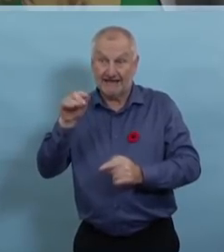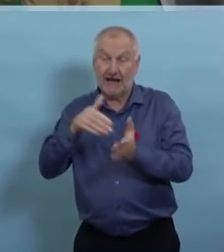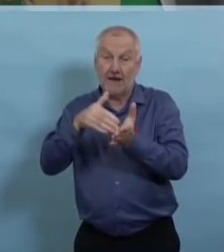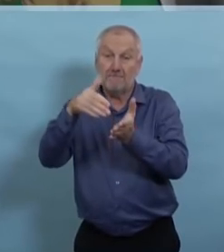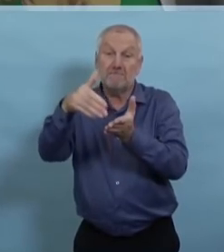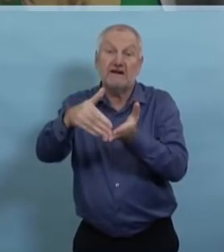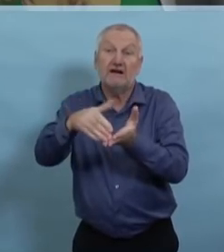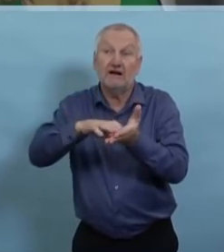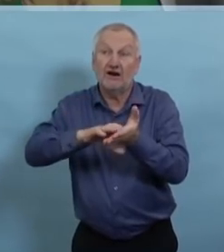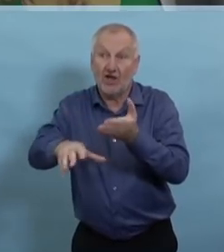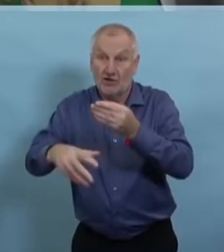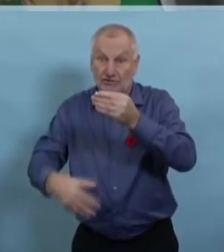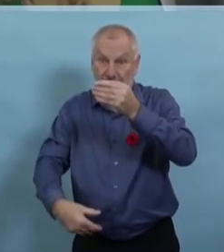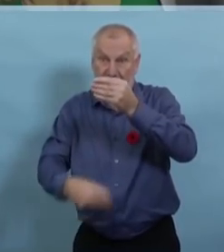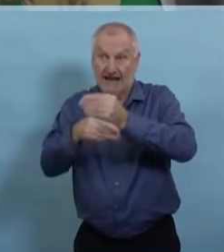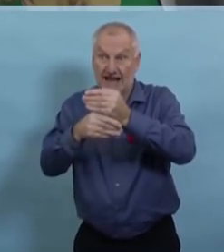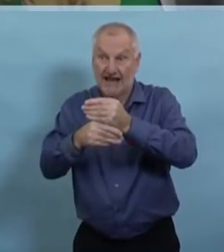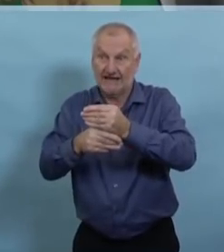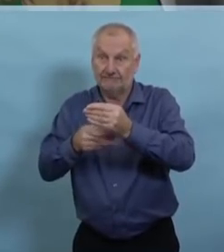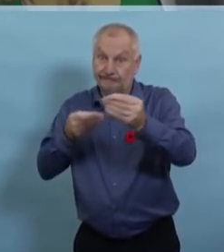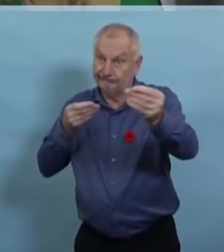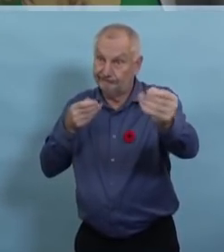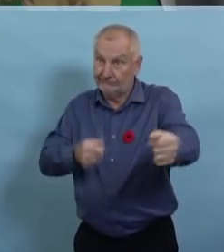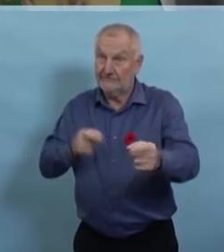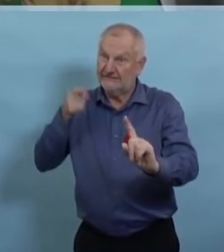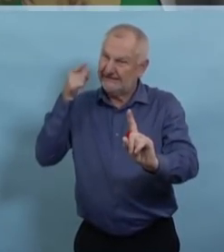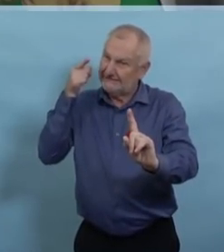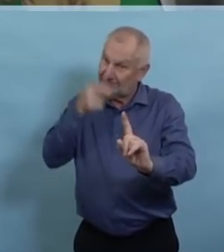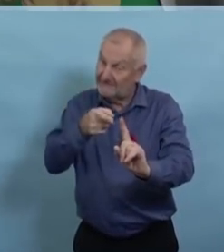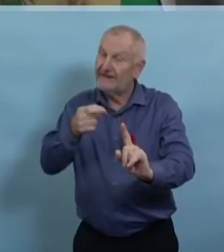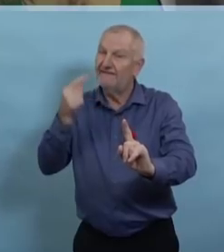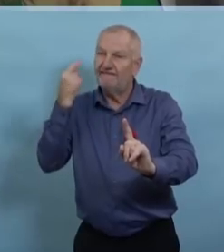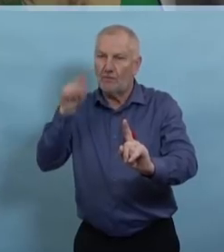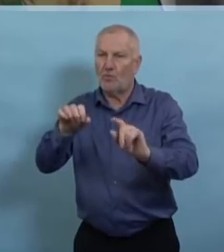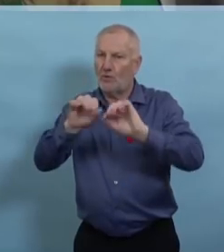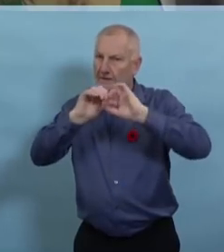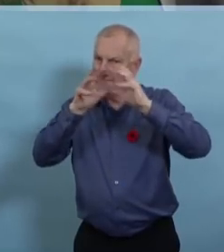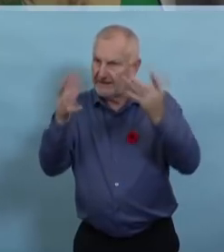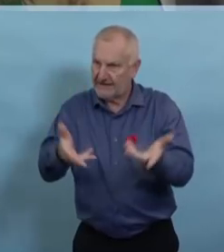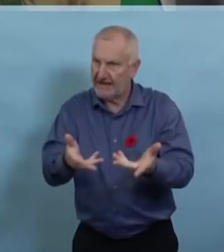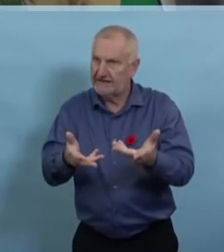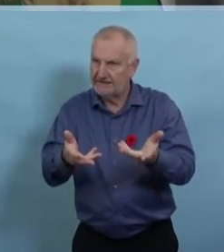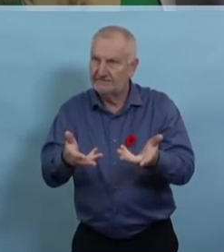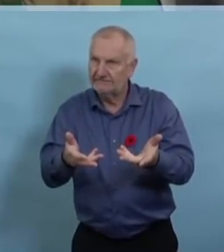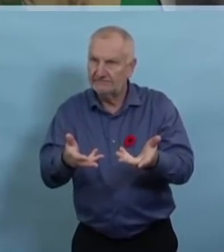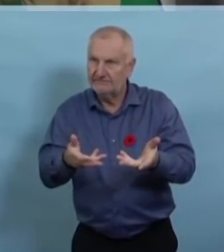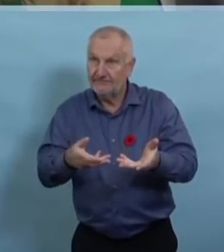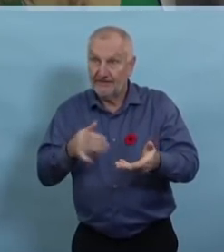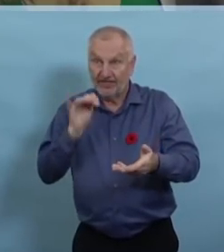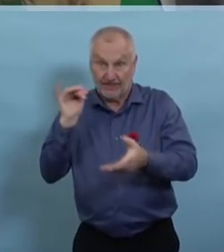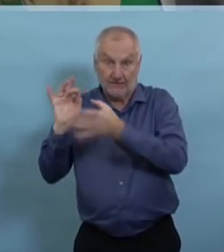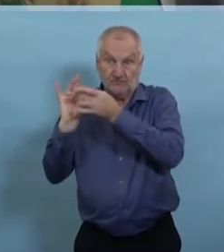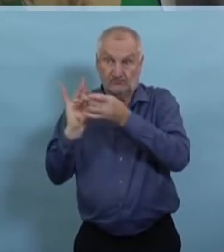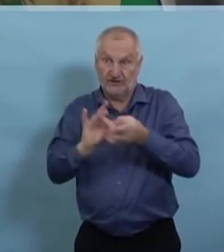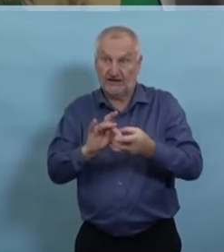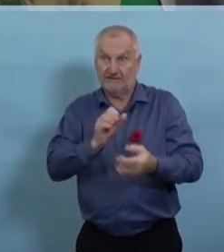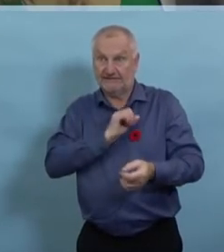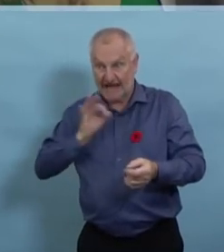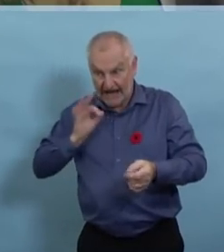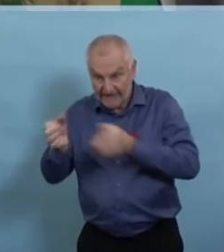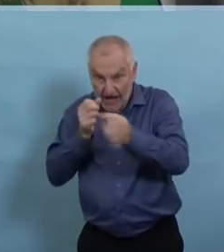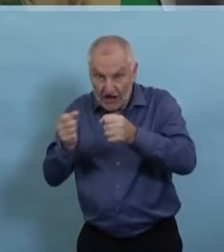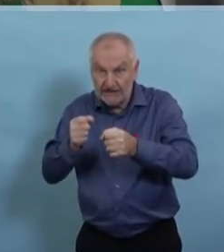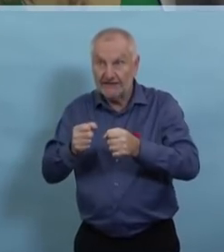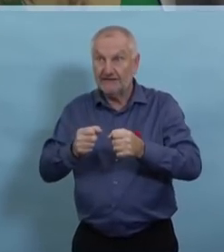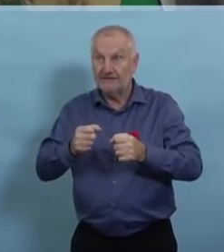to the pandemic, and that includes the hiring of staff. So that hiring of staff, has been happening